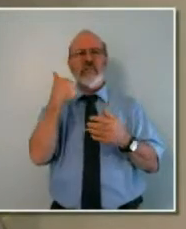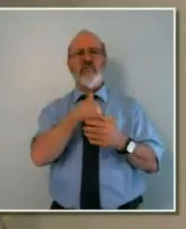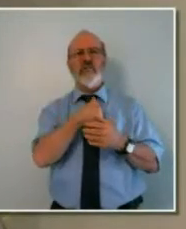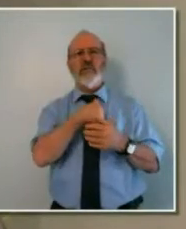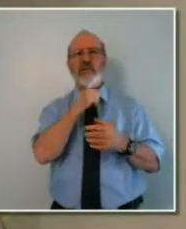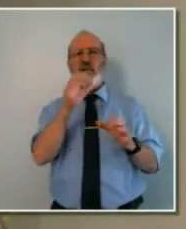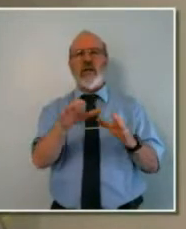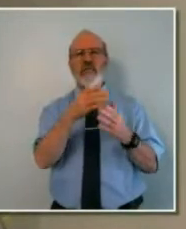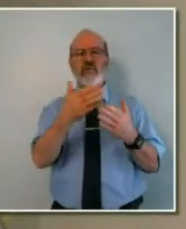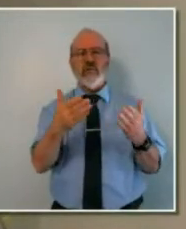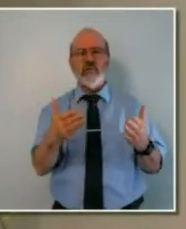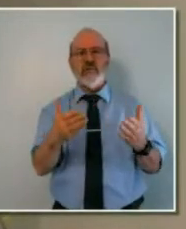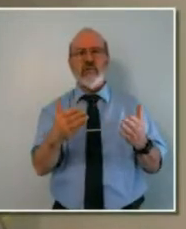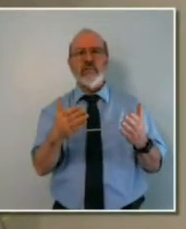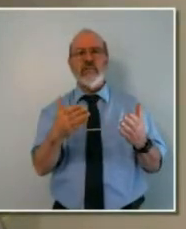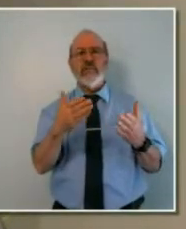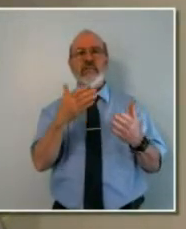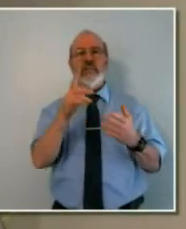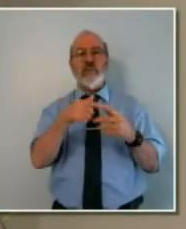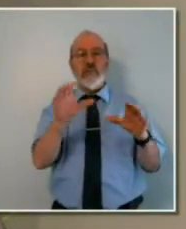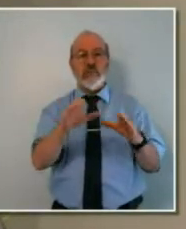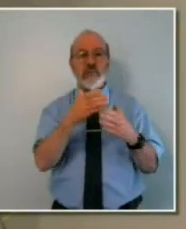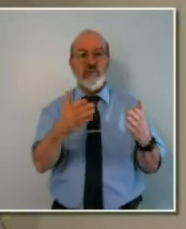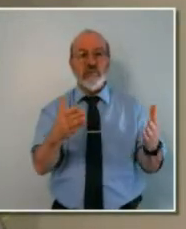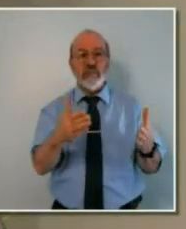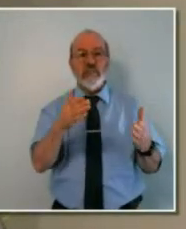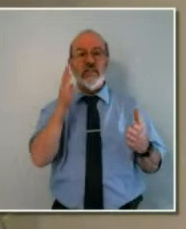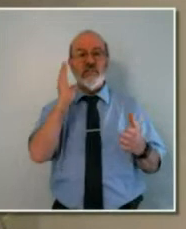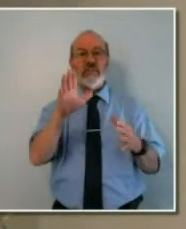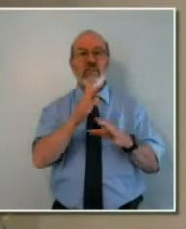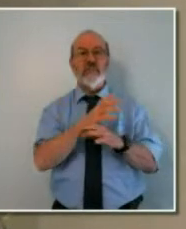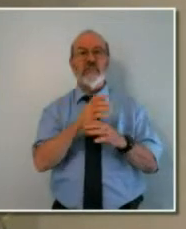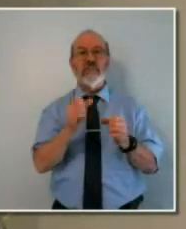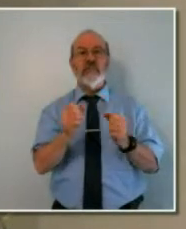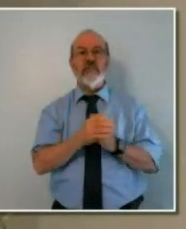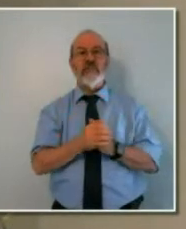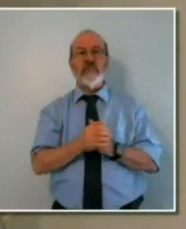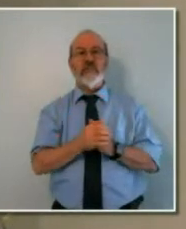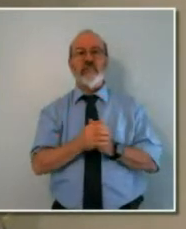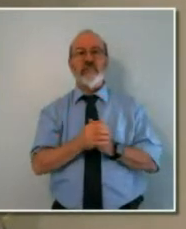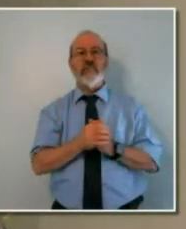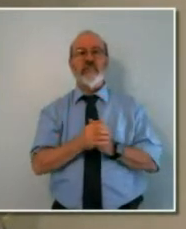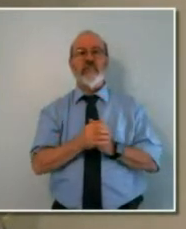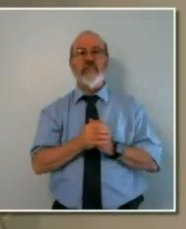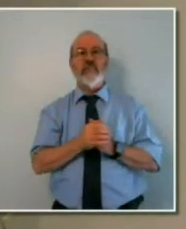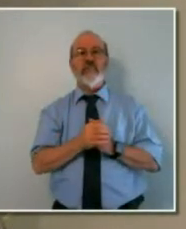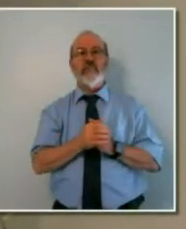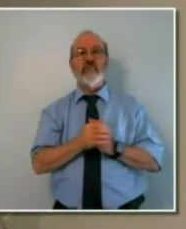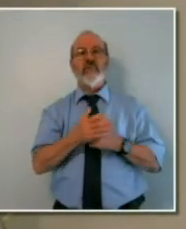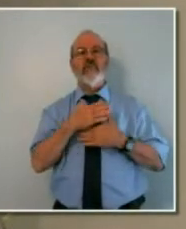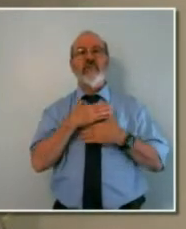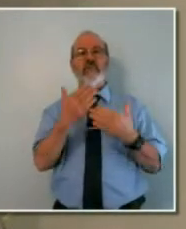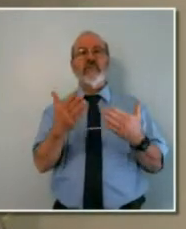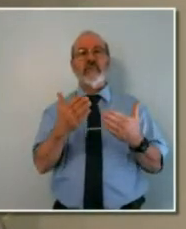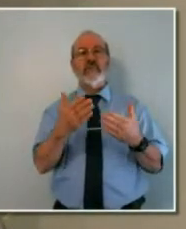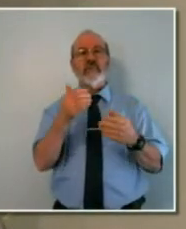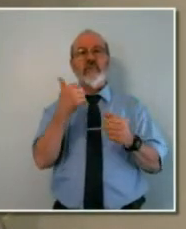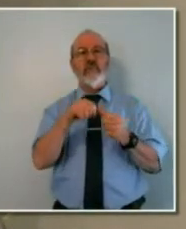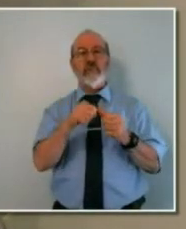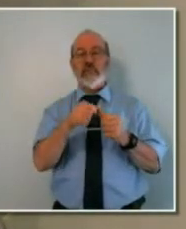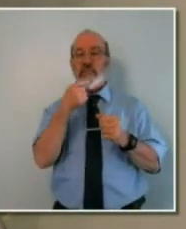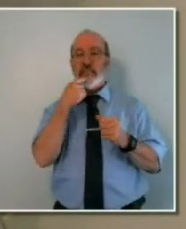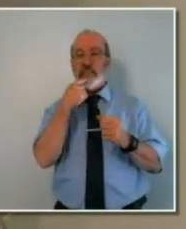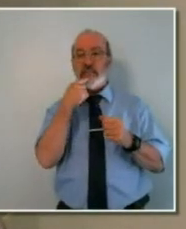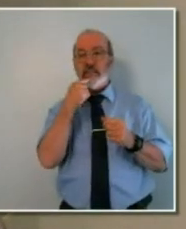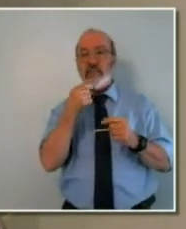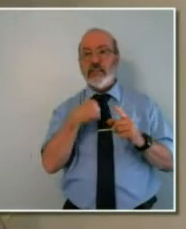those things. And if we do those things, we shall be saved. So here's their confession. Remember, he said, I'm going to go back to